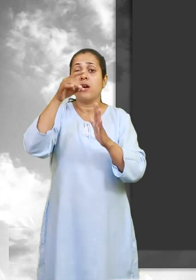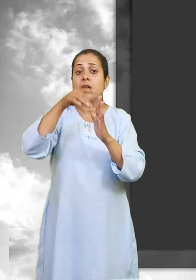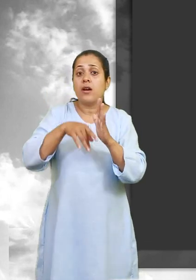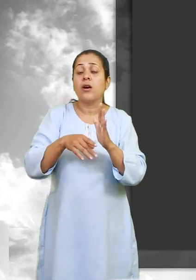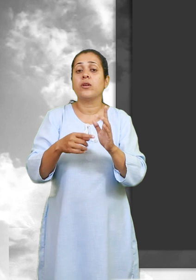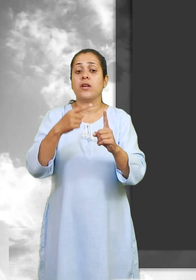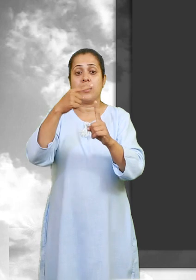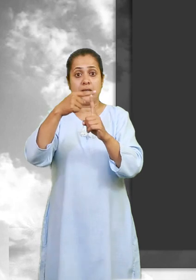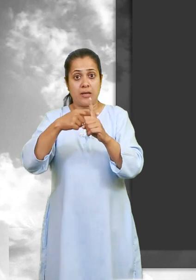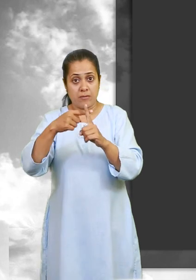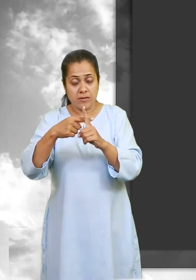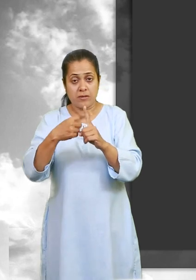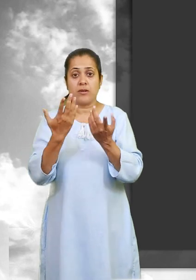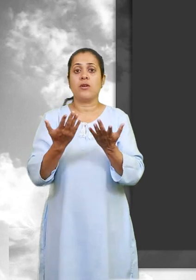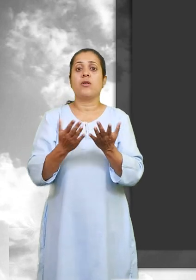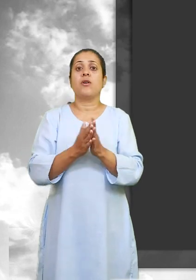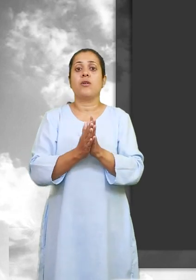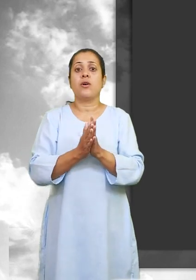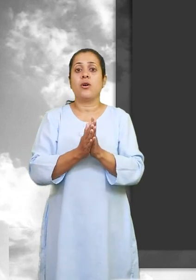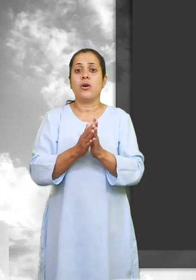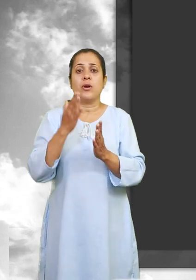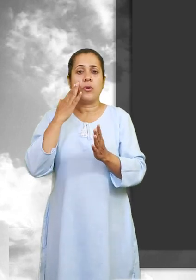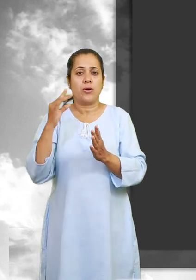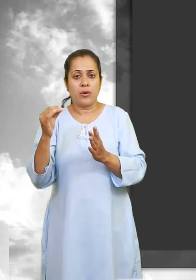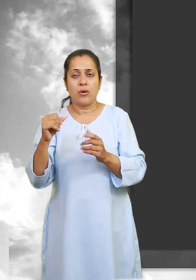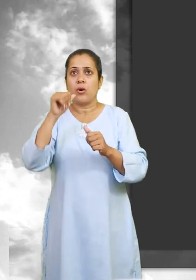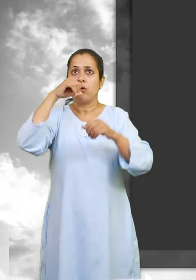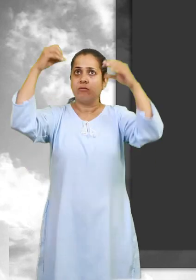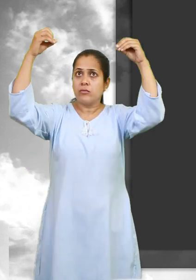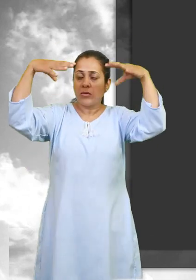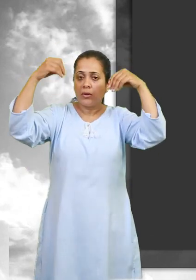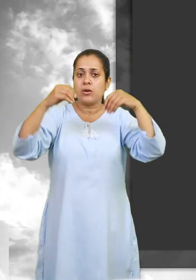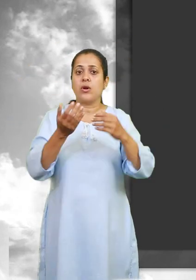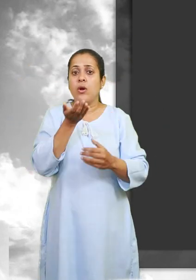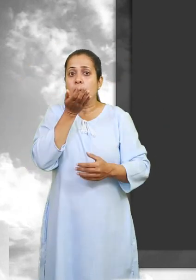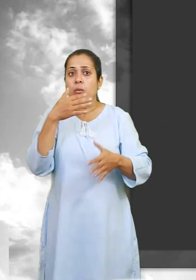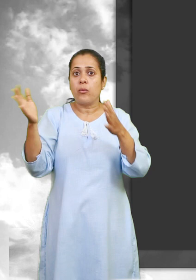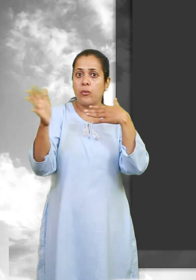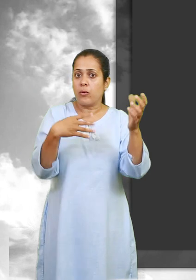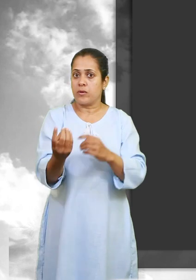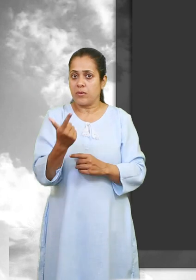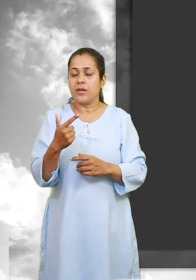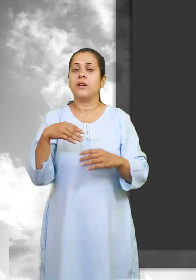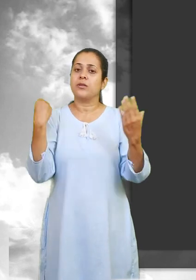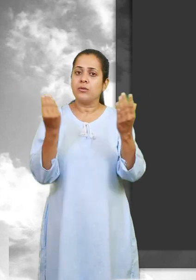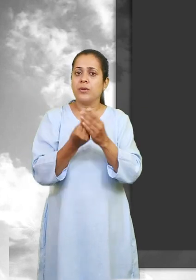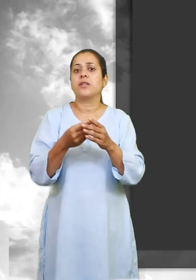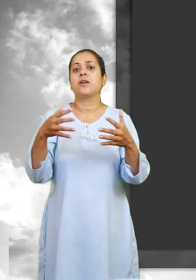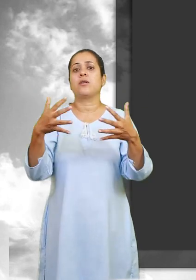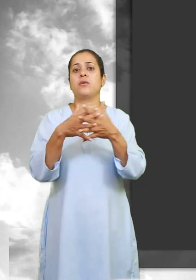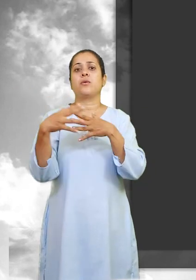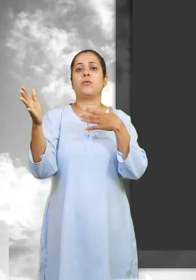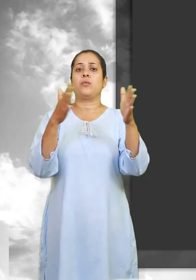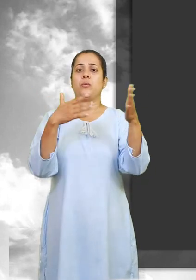with respect to the temperature, humidity, rainfall, and wind speed is called as weather.